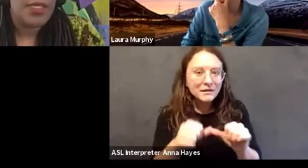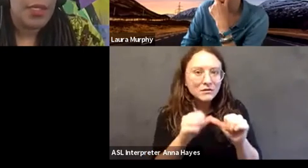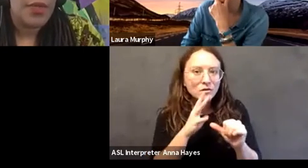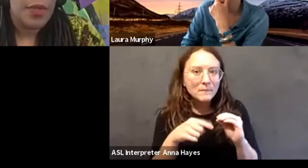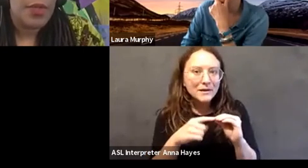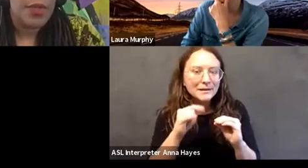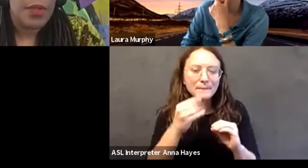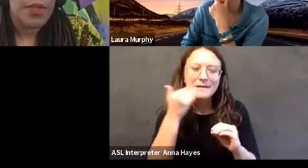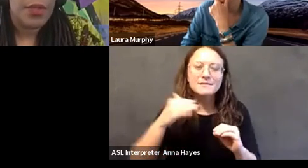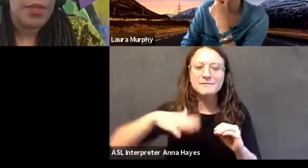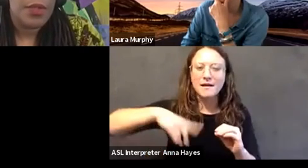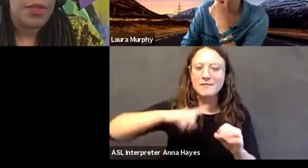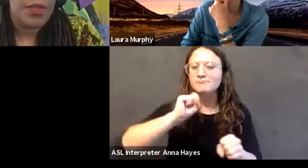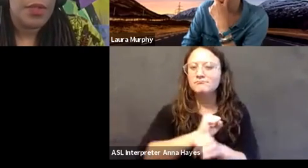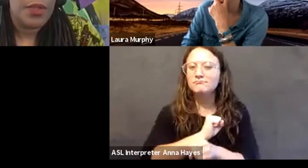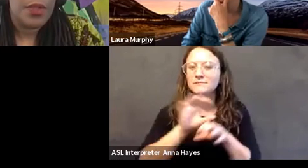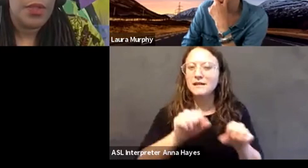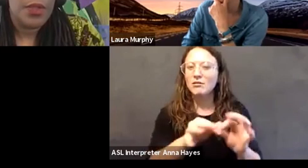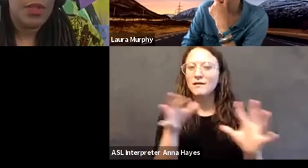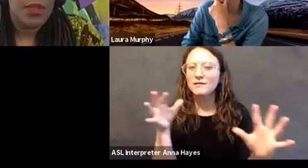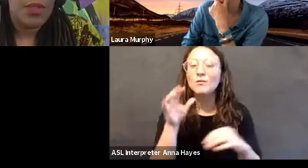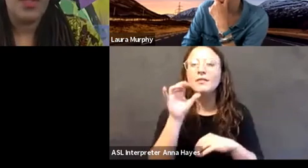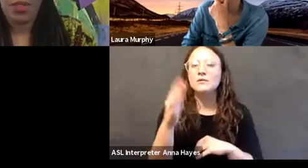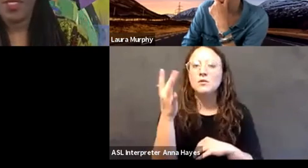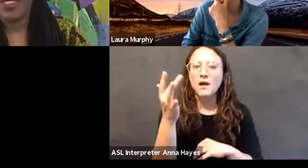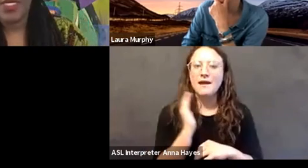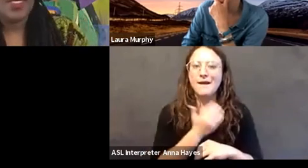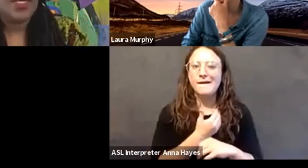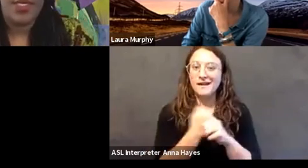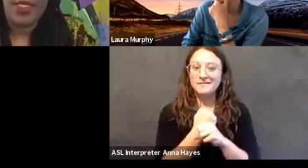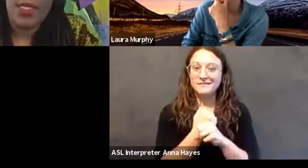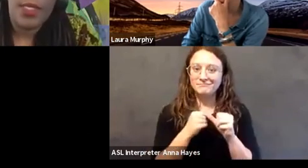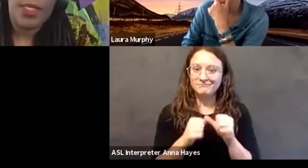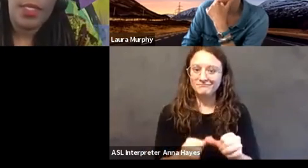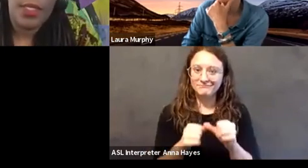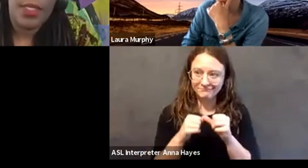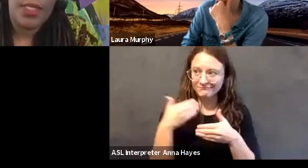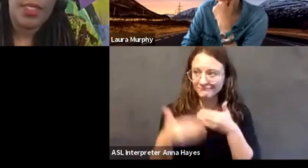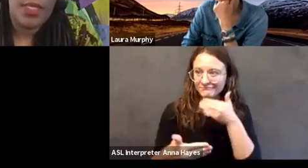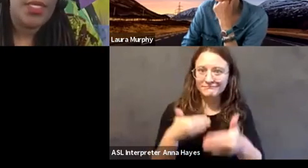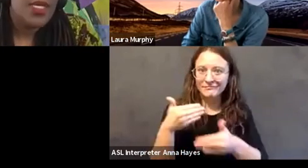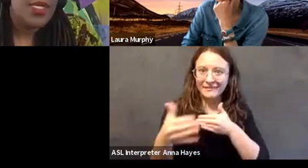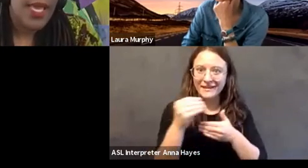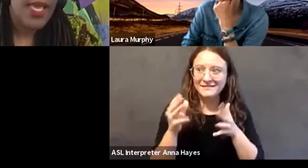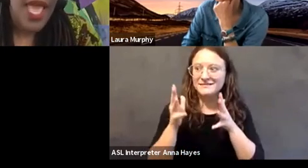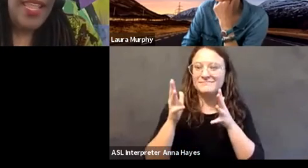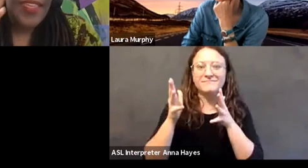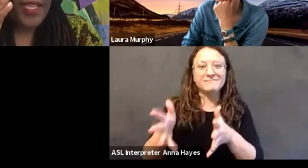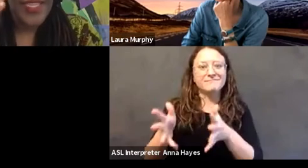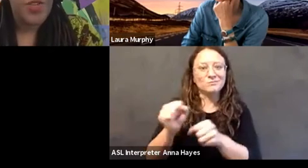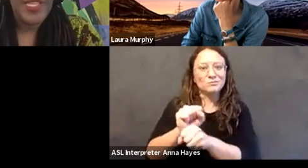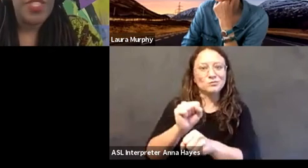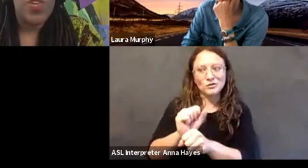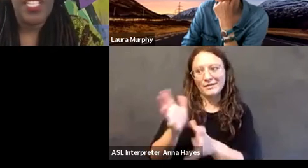achieved yet, right? So that's why the fight still continues. And the work still needs to be done.